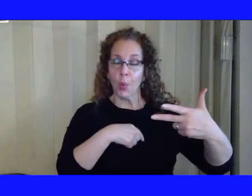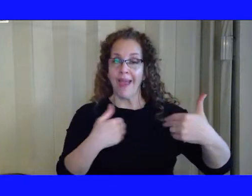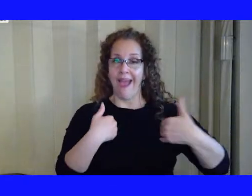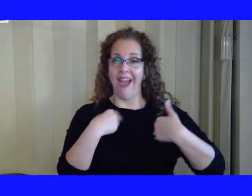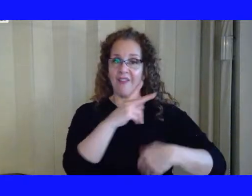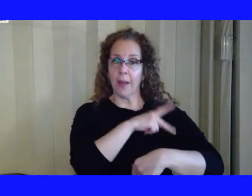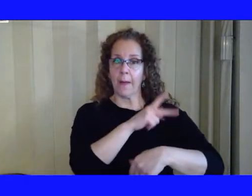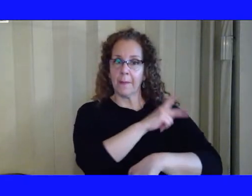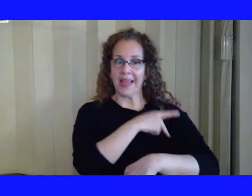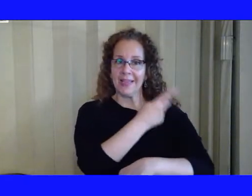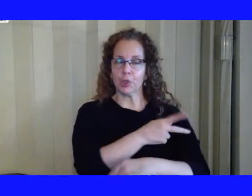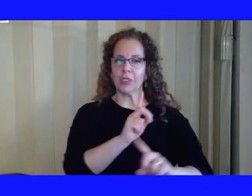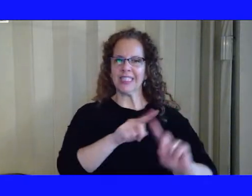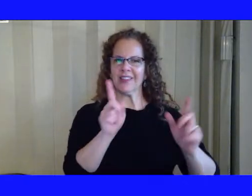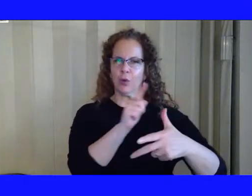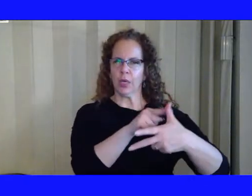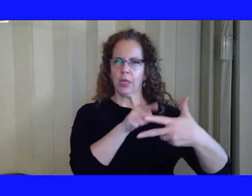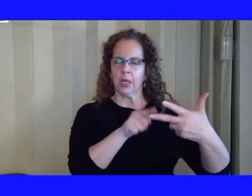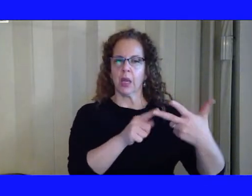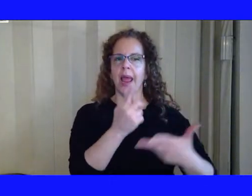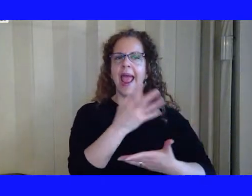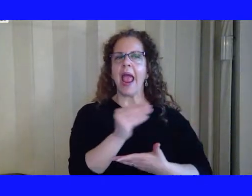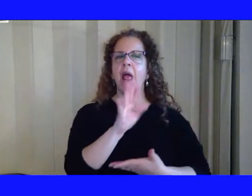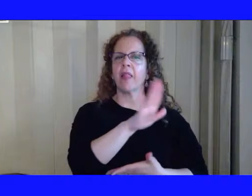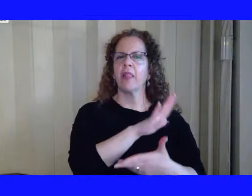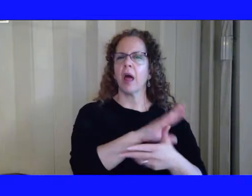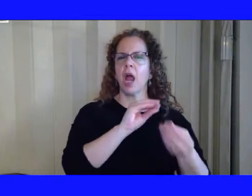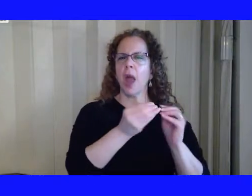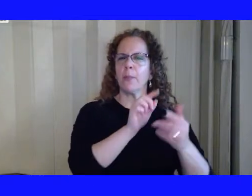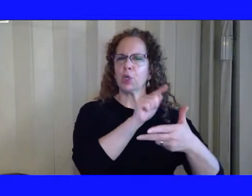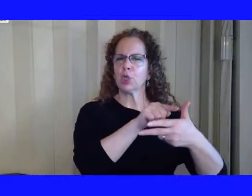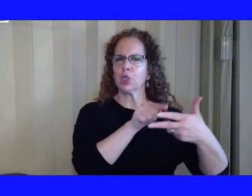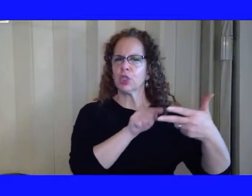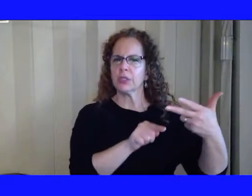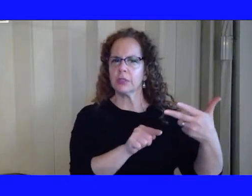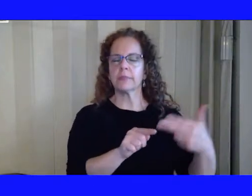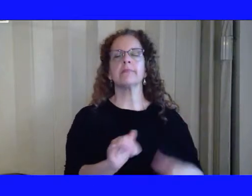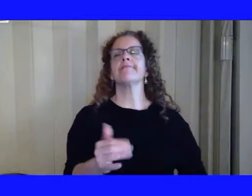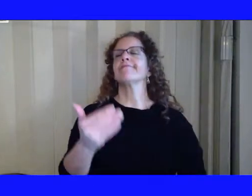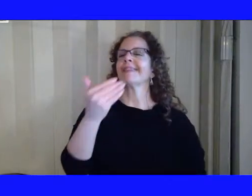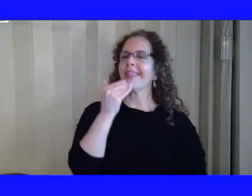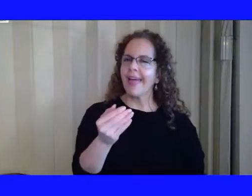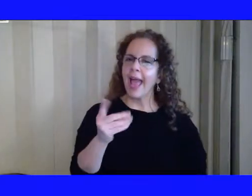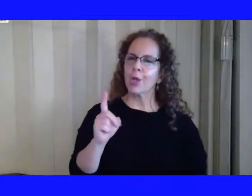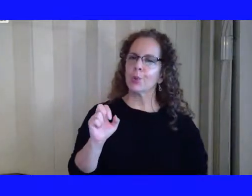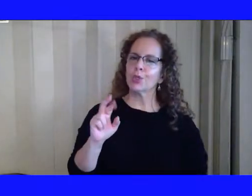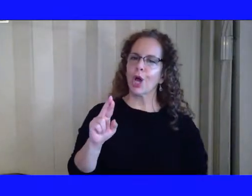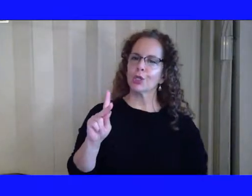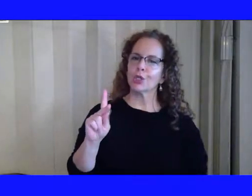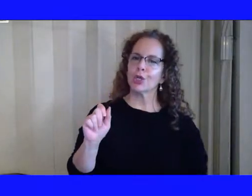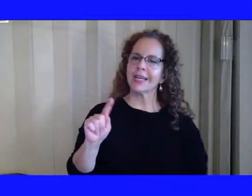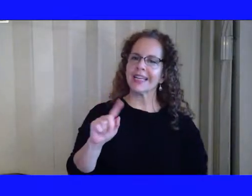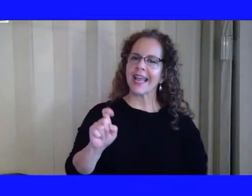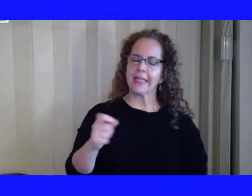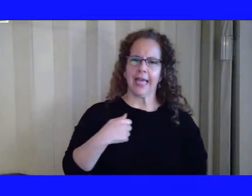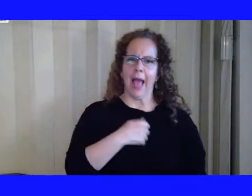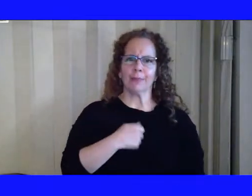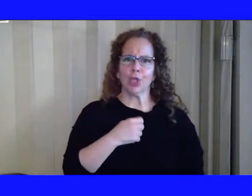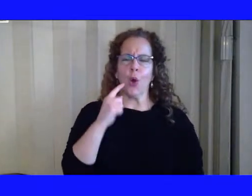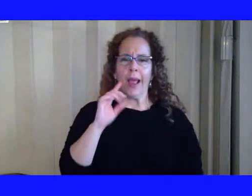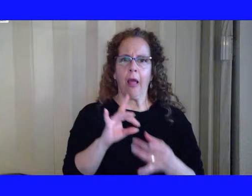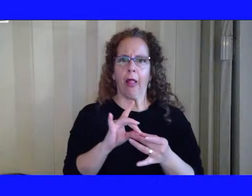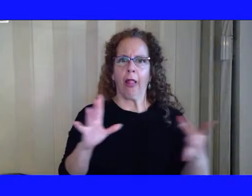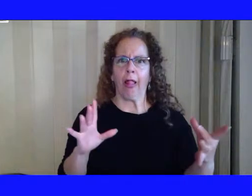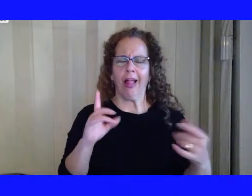on Frida's and Sally's comment. Do you think it will be possible that in the next reporting we can get like